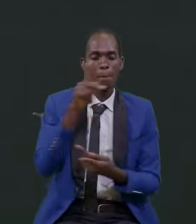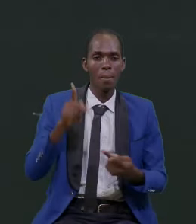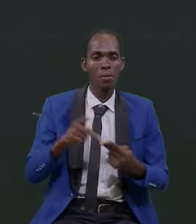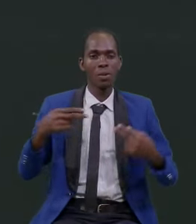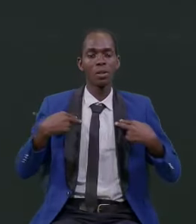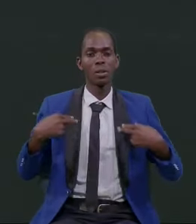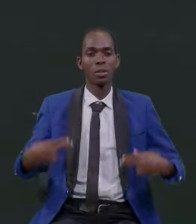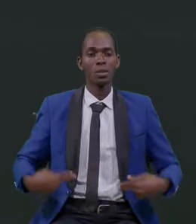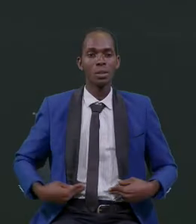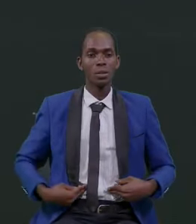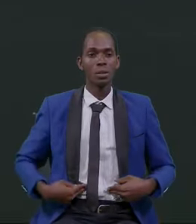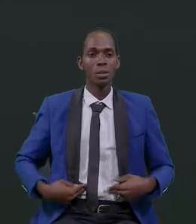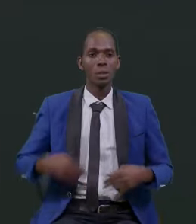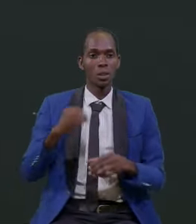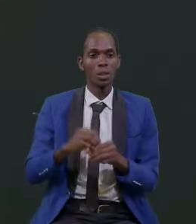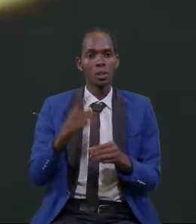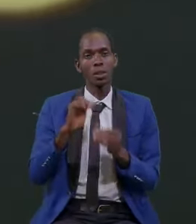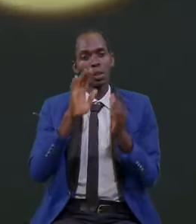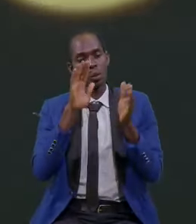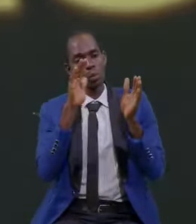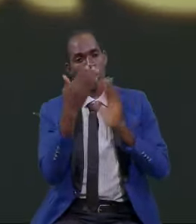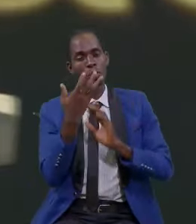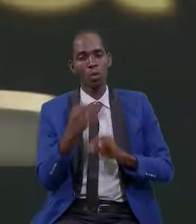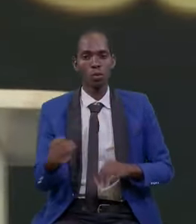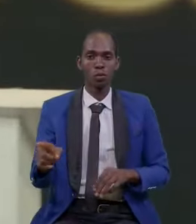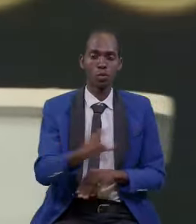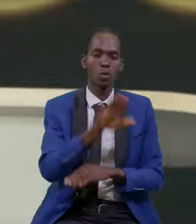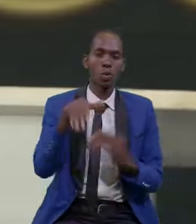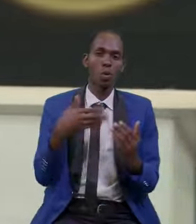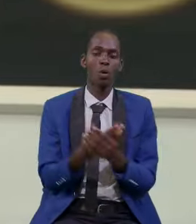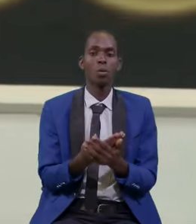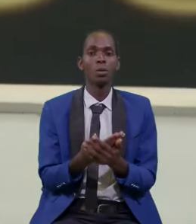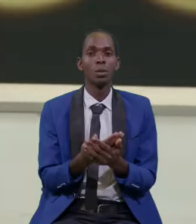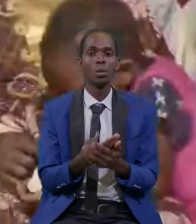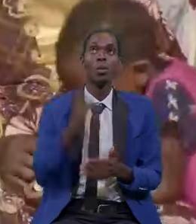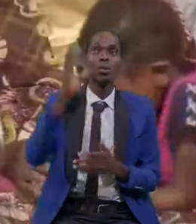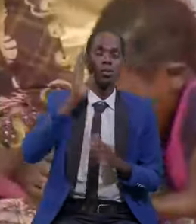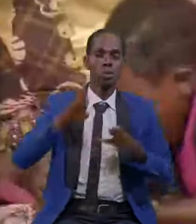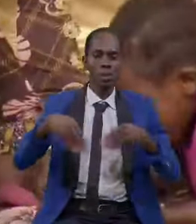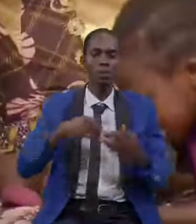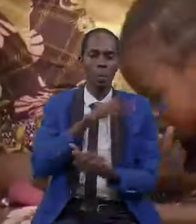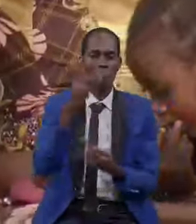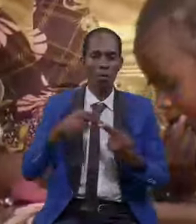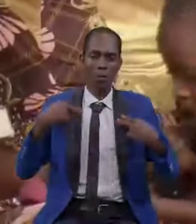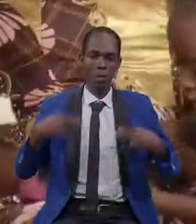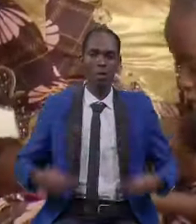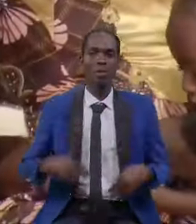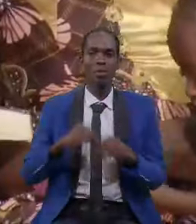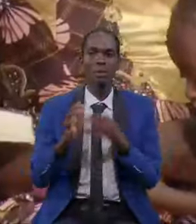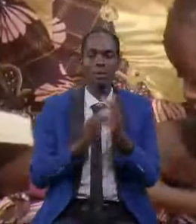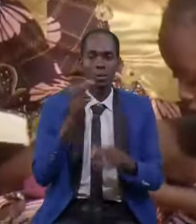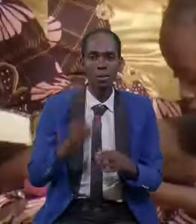soundness in the presence of you all. It'll give you perfect soundness, perfect